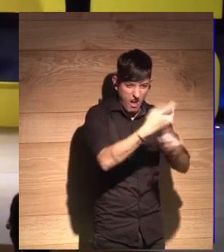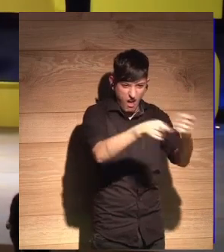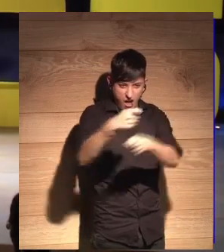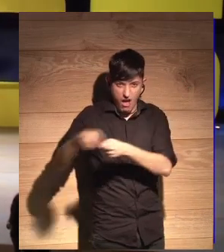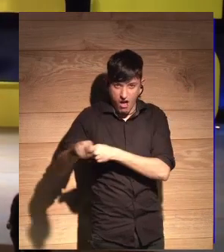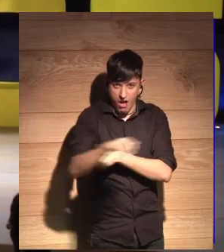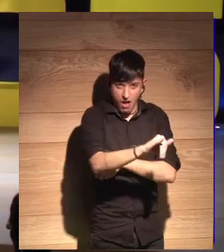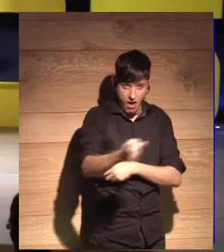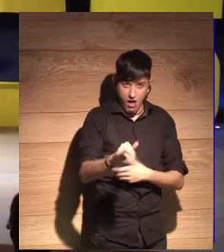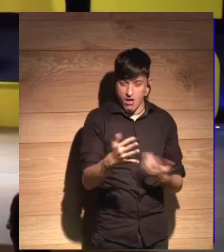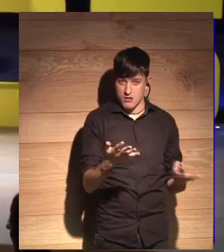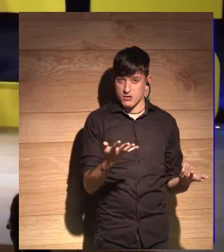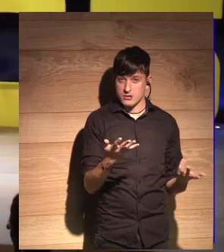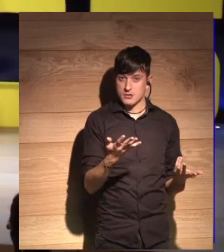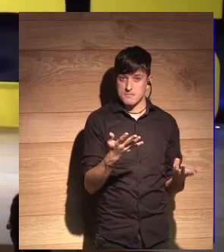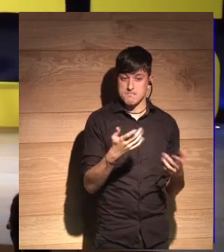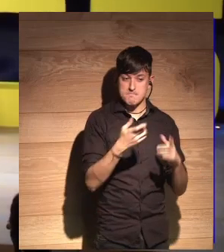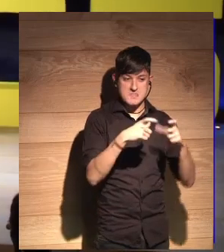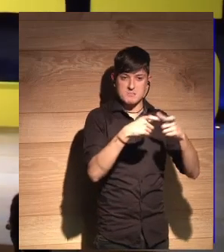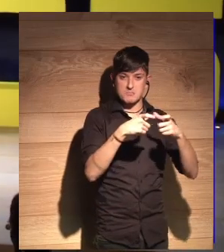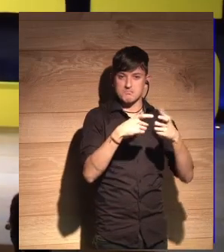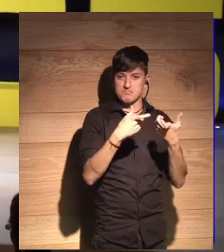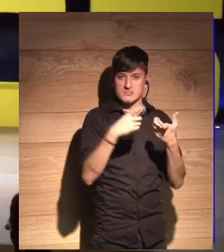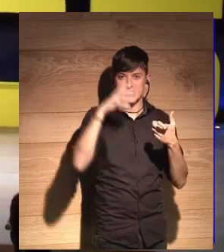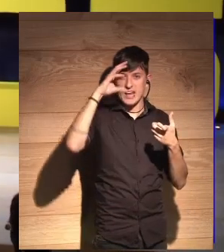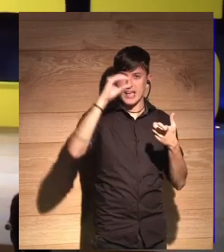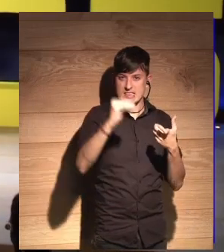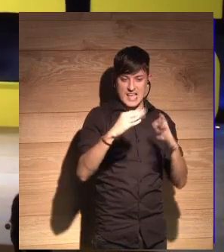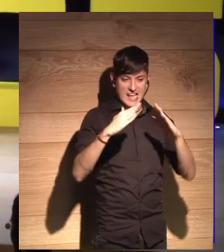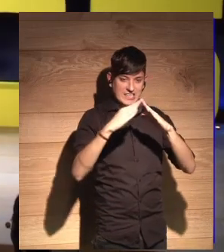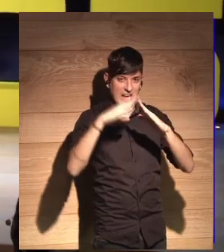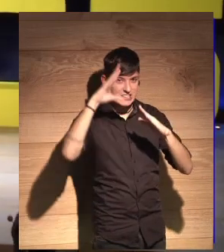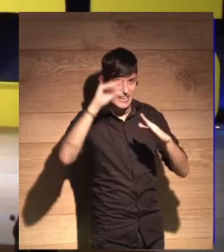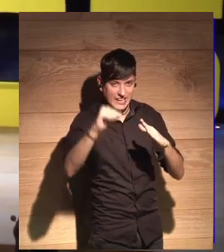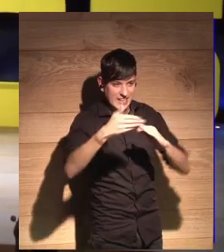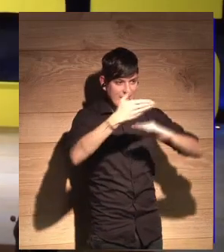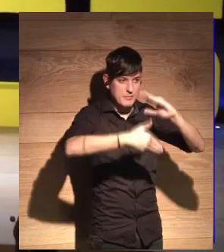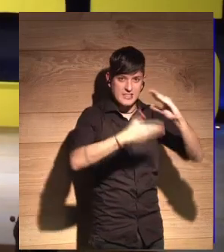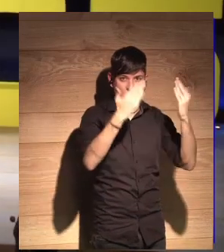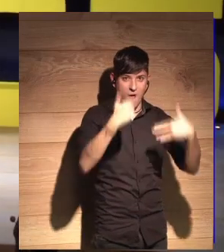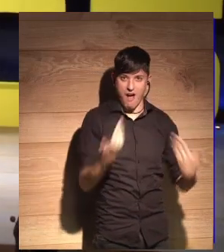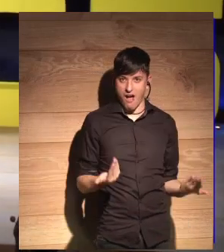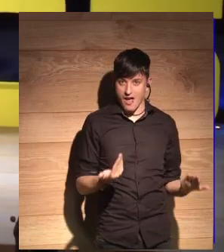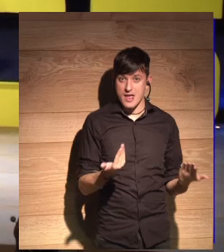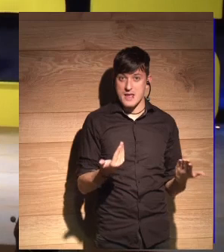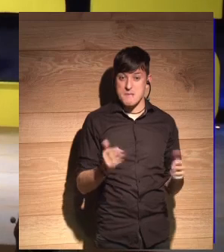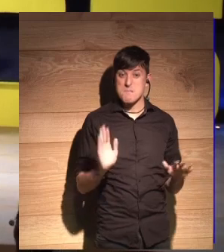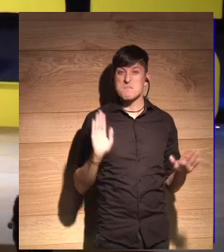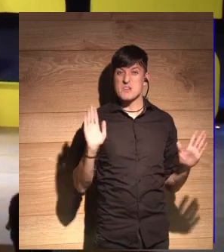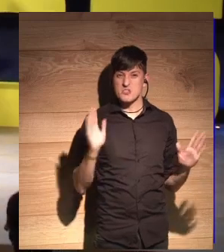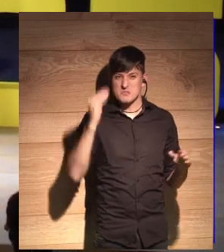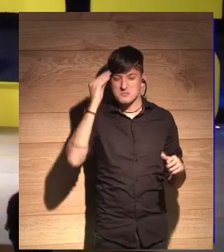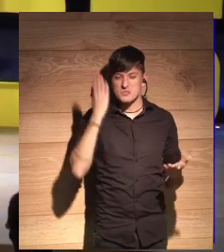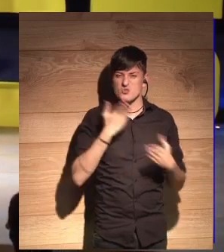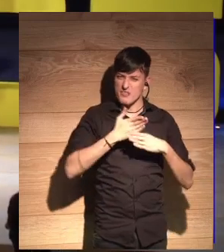We can keep selling chips and there's no limit to growth. And I say, we don't have enough cobalt, rare